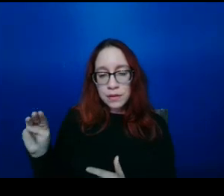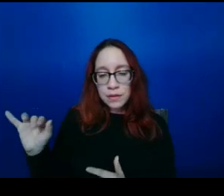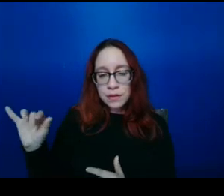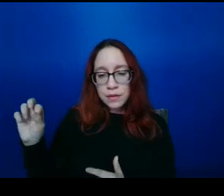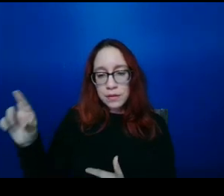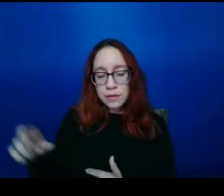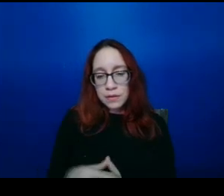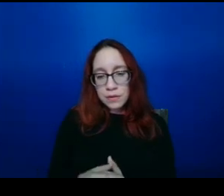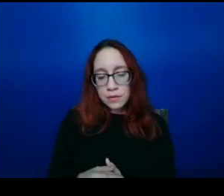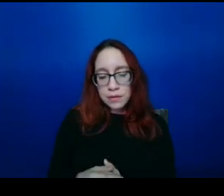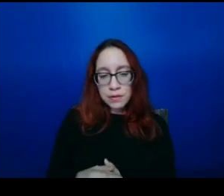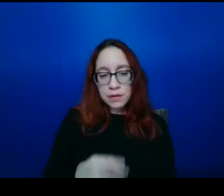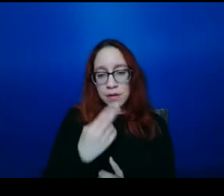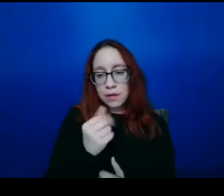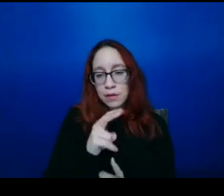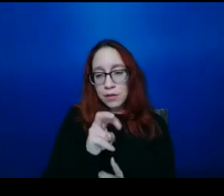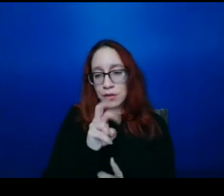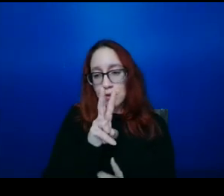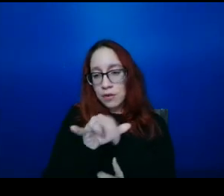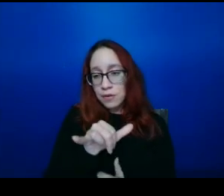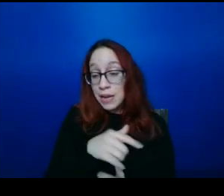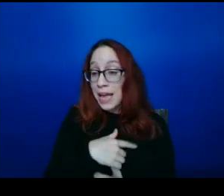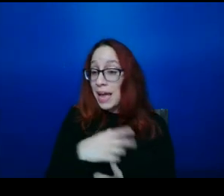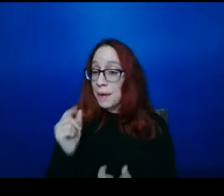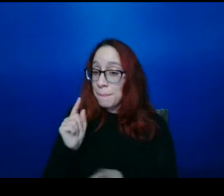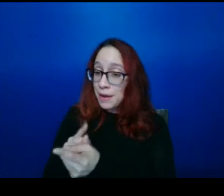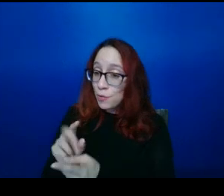Oyer. And Rob, I got an opportunity to meet you,